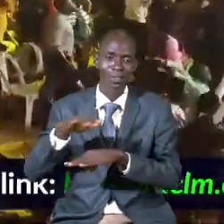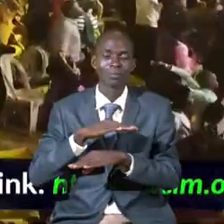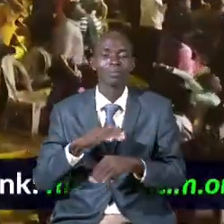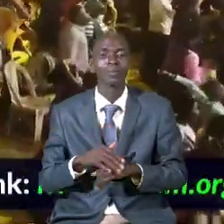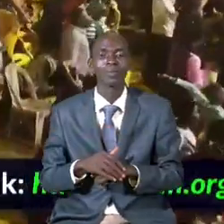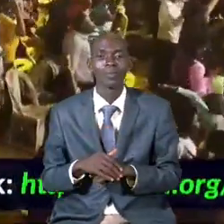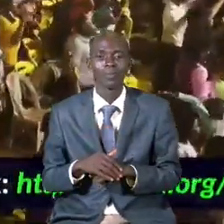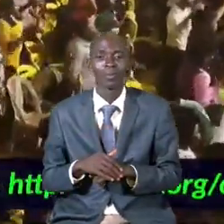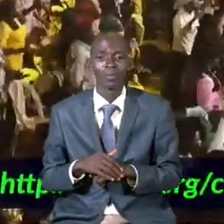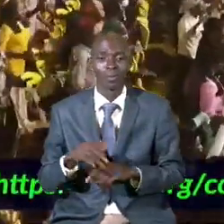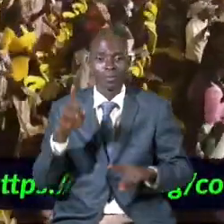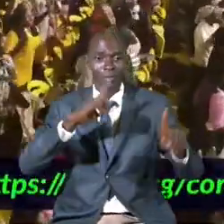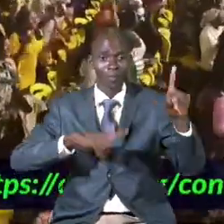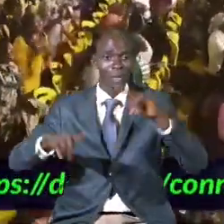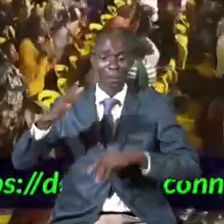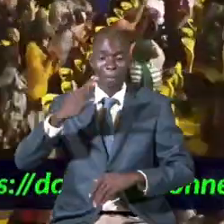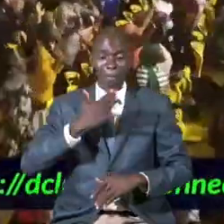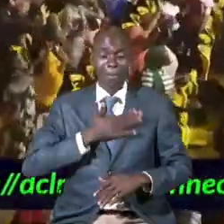my freedom